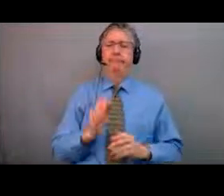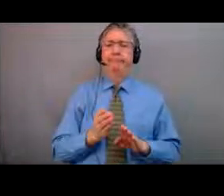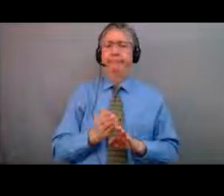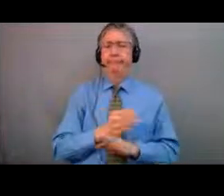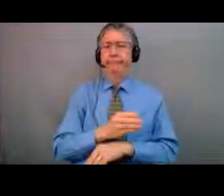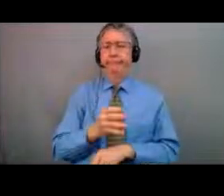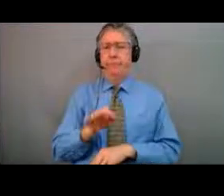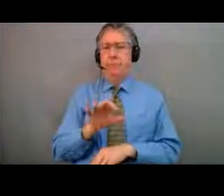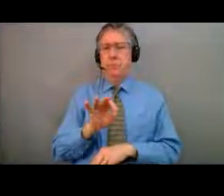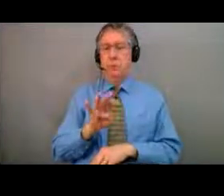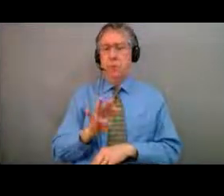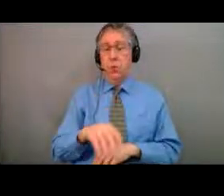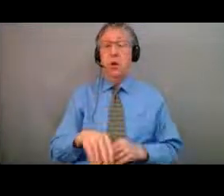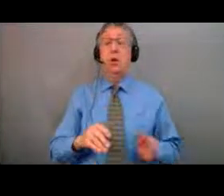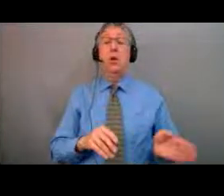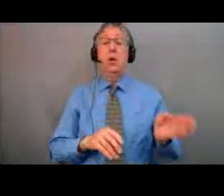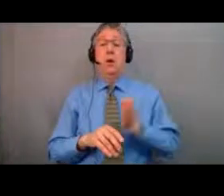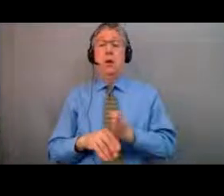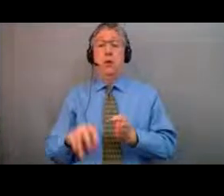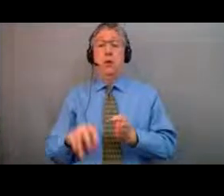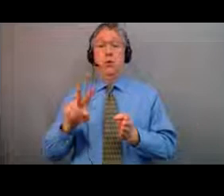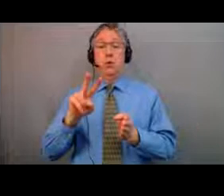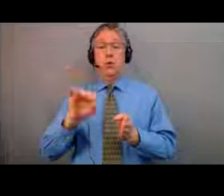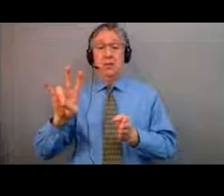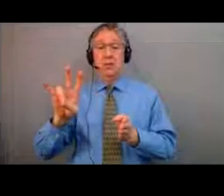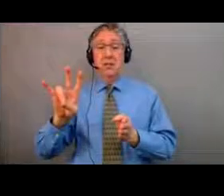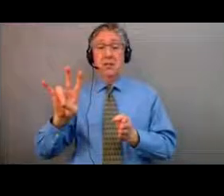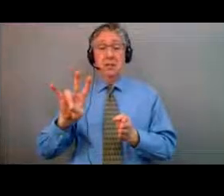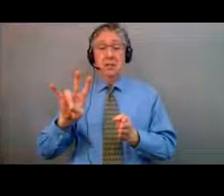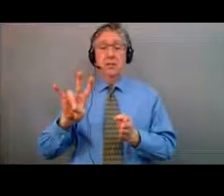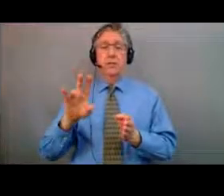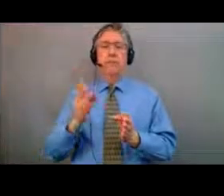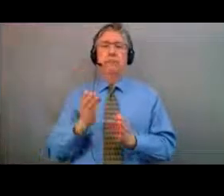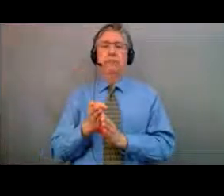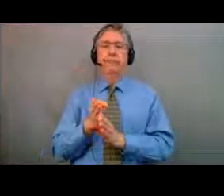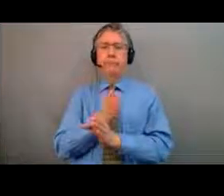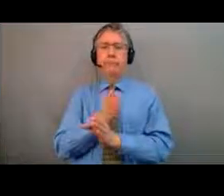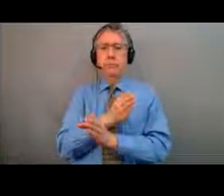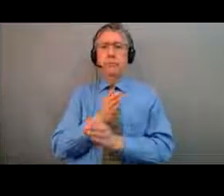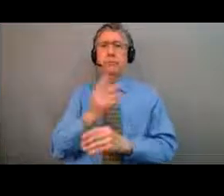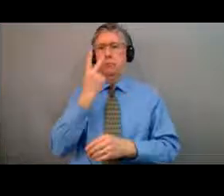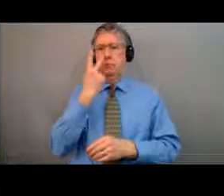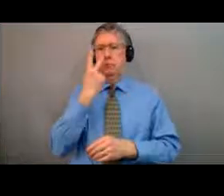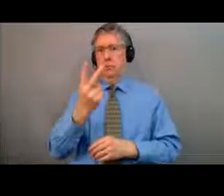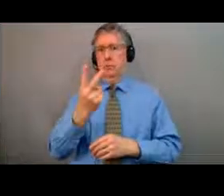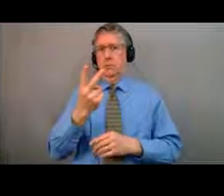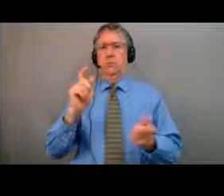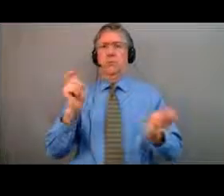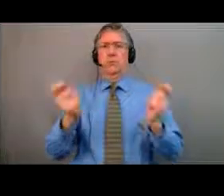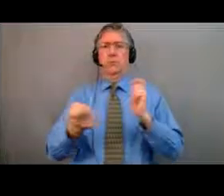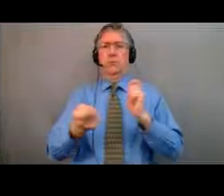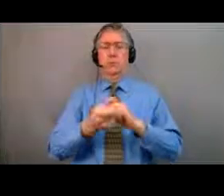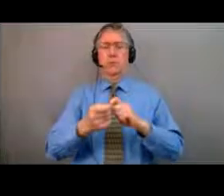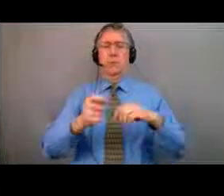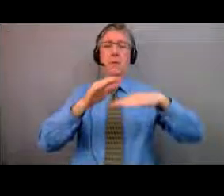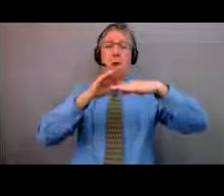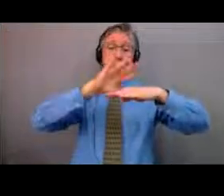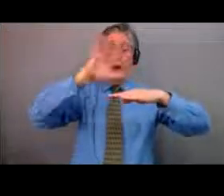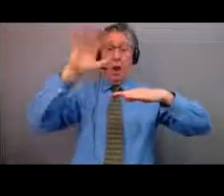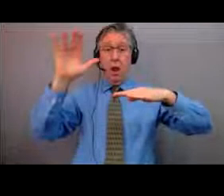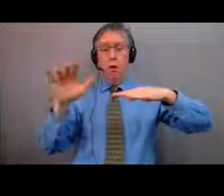the 2000s, we found a significant change, that the air-sea interactions responded to the